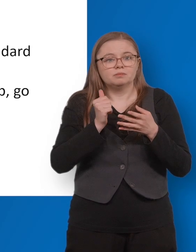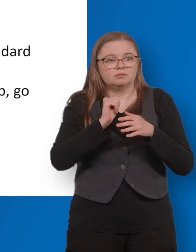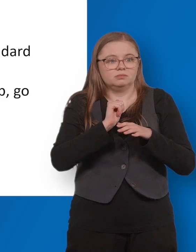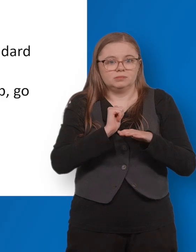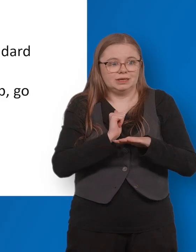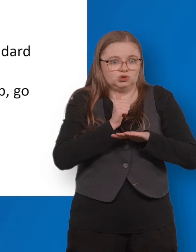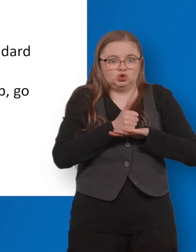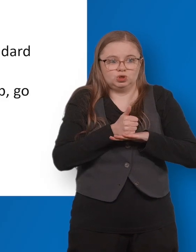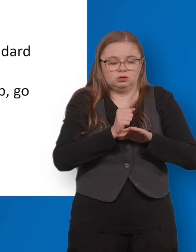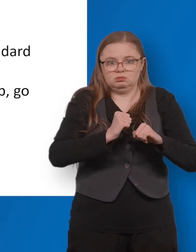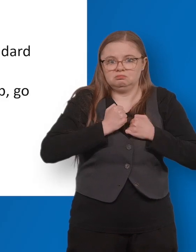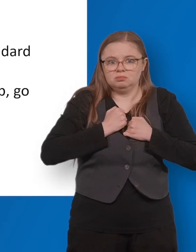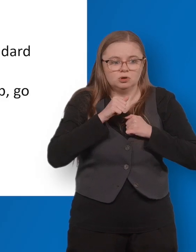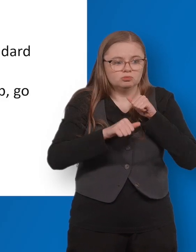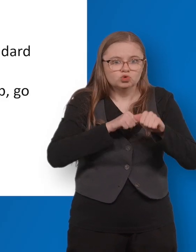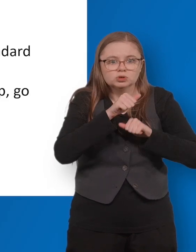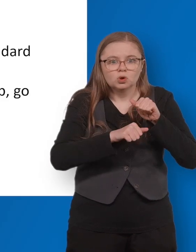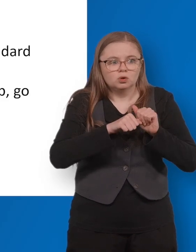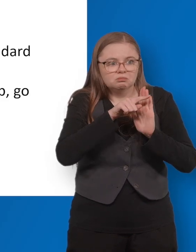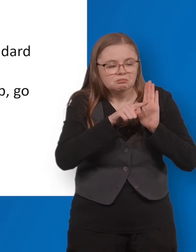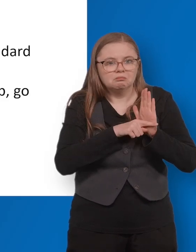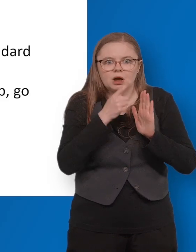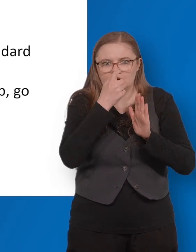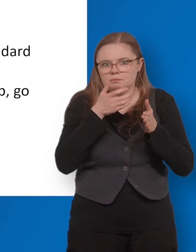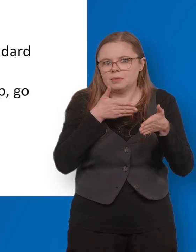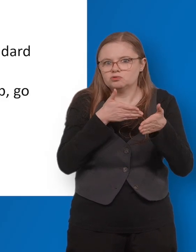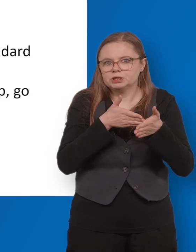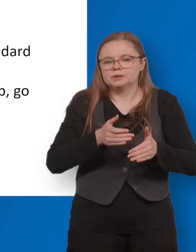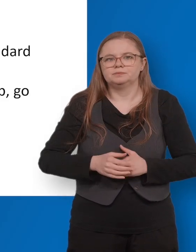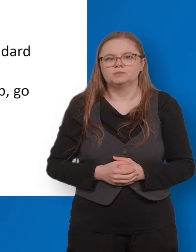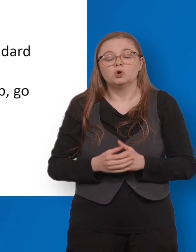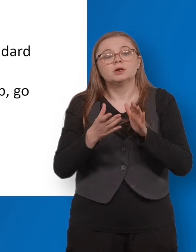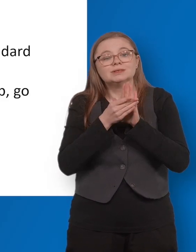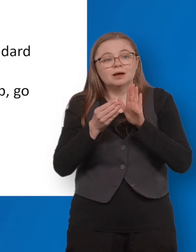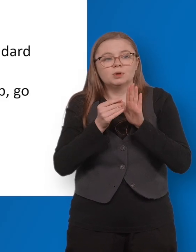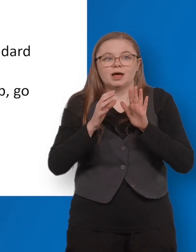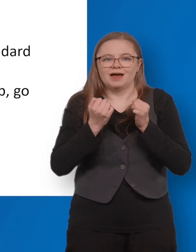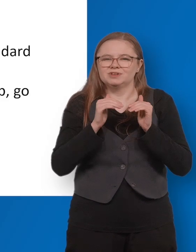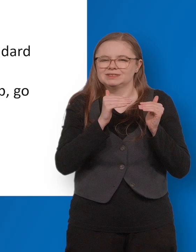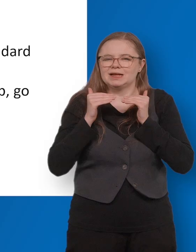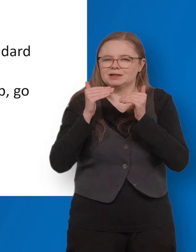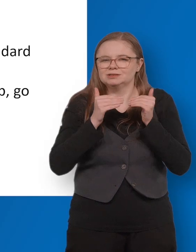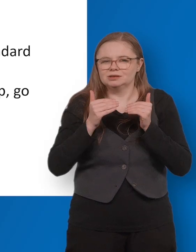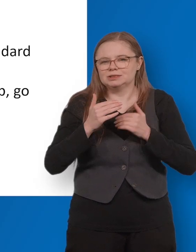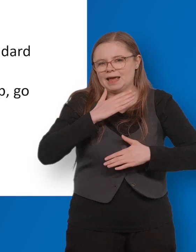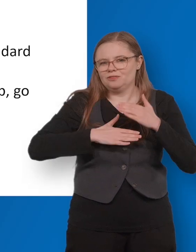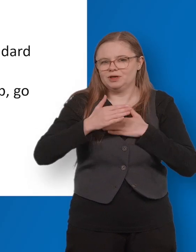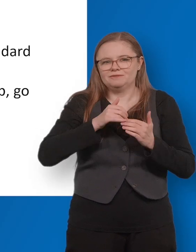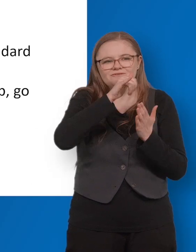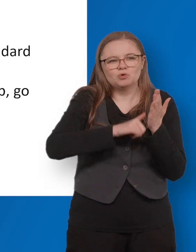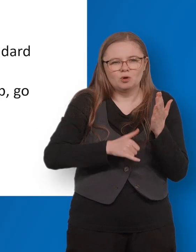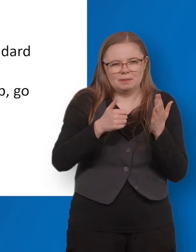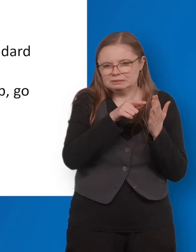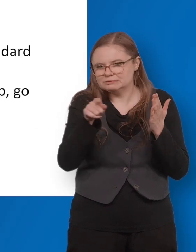co-production. So for instance, our standard ethics forms, some of you researchers might have the same thing, they are that long. They